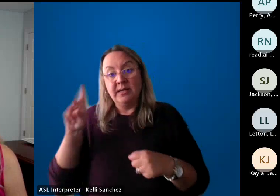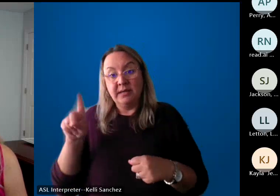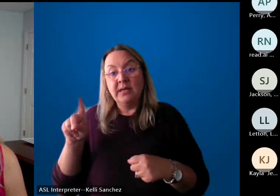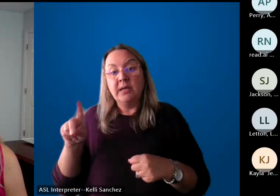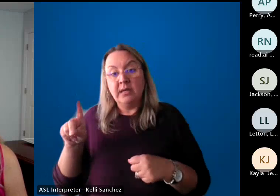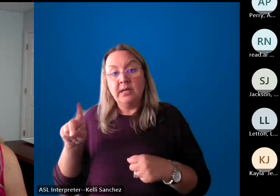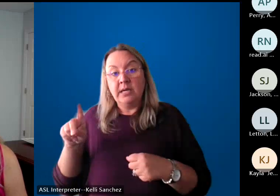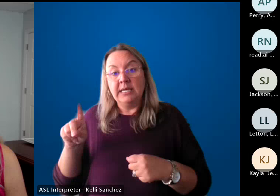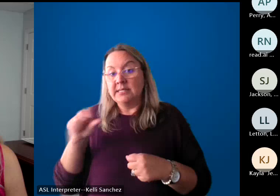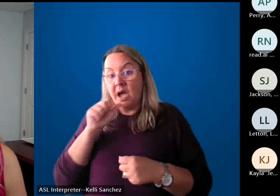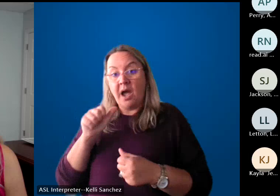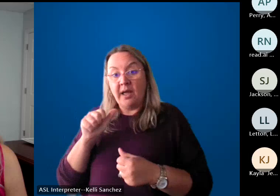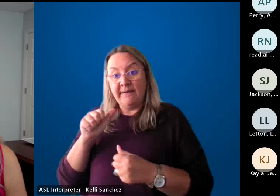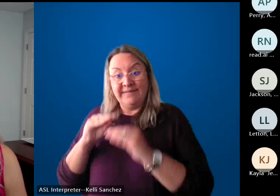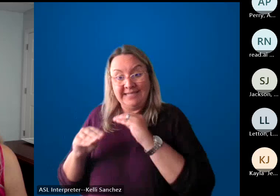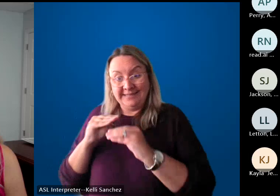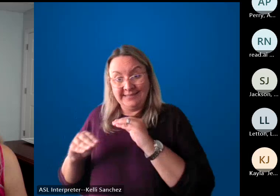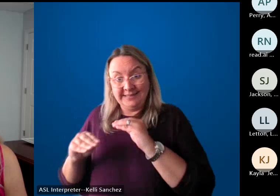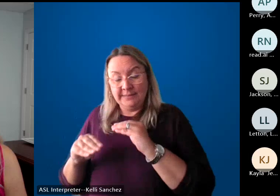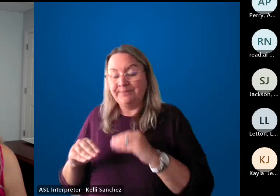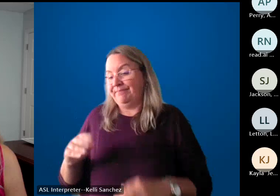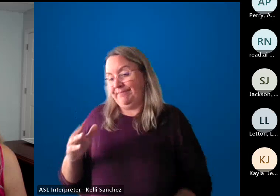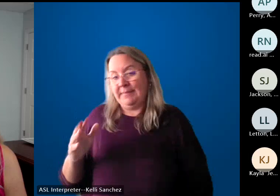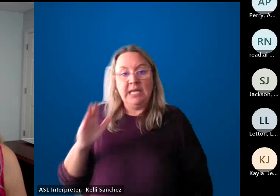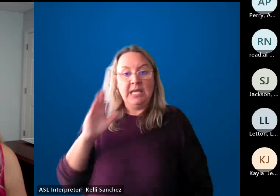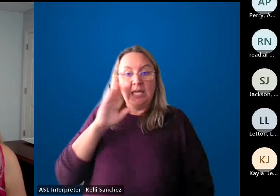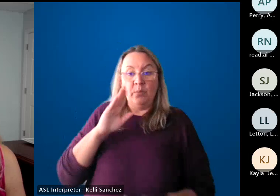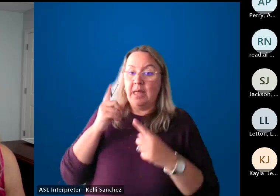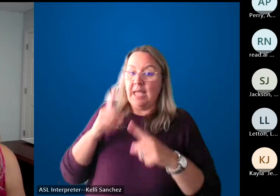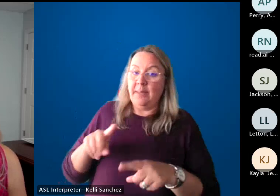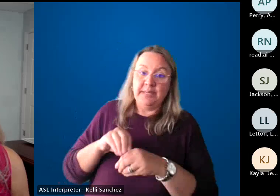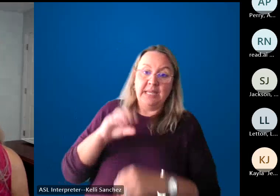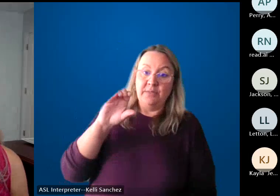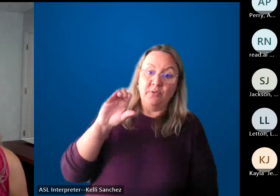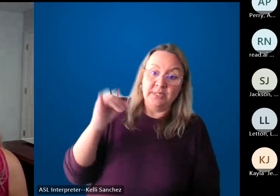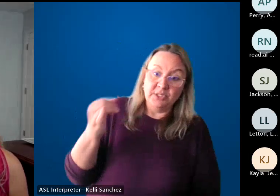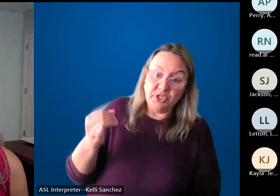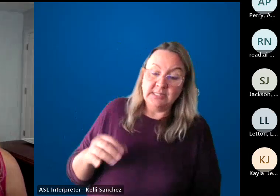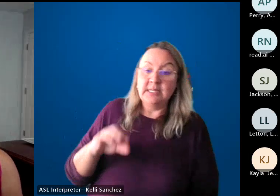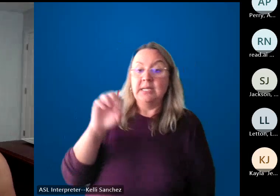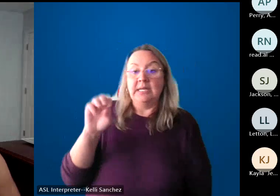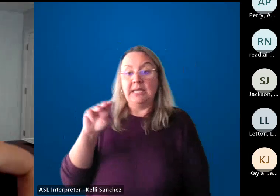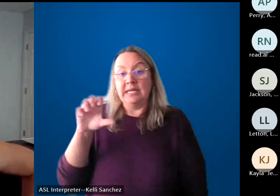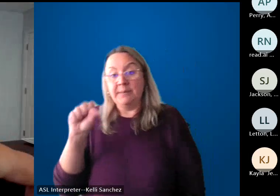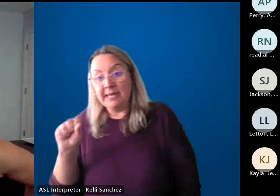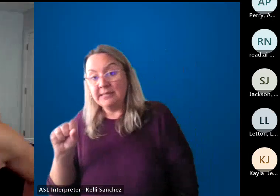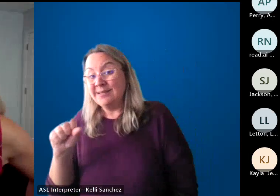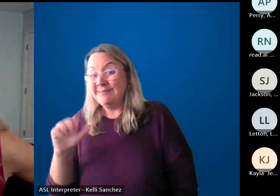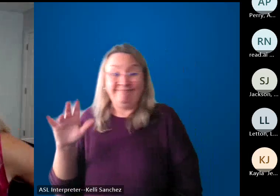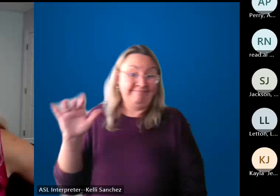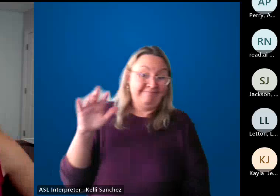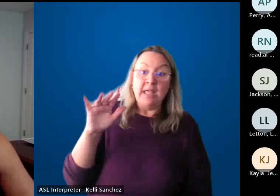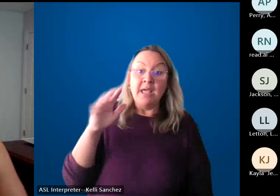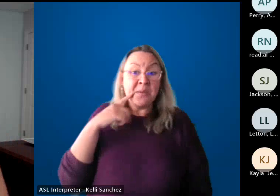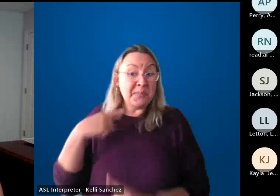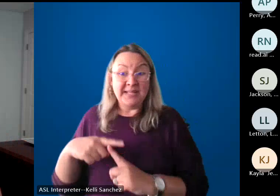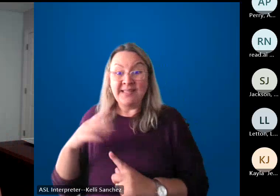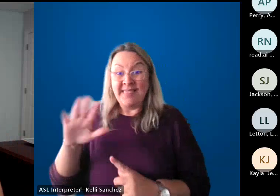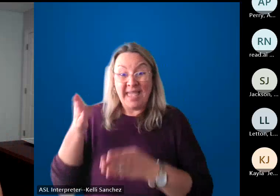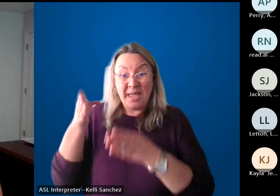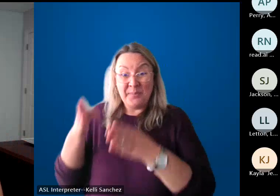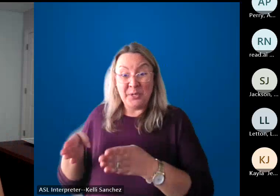goes unaddressed. It'll exist in the criminal justice impact, in the EMS runs, and ultimately in the fact that this